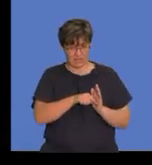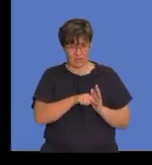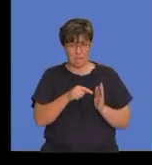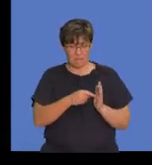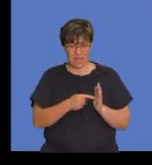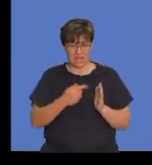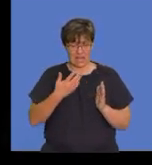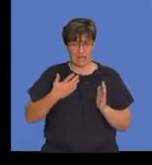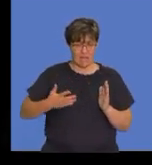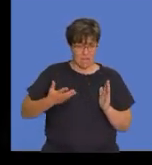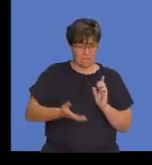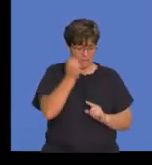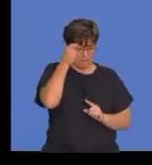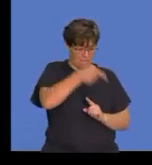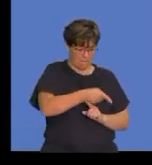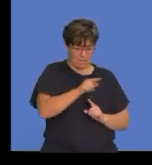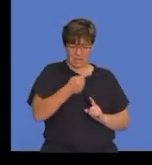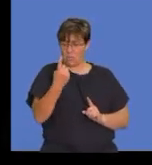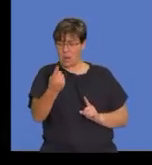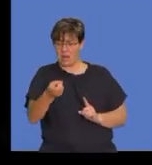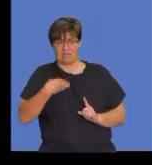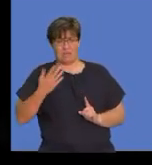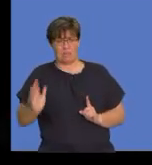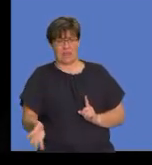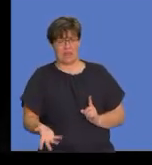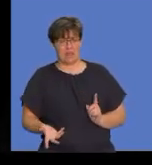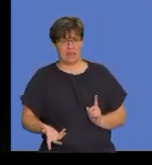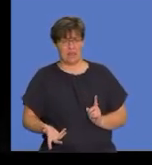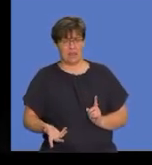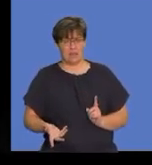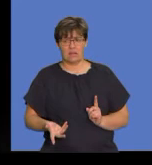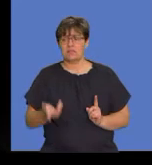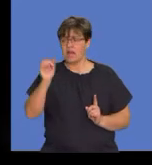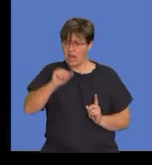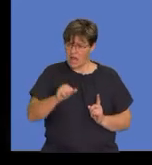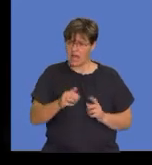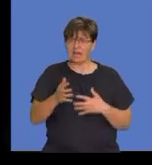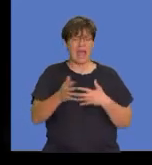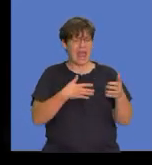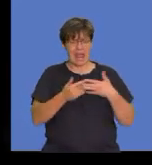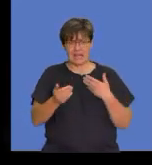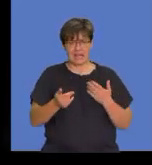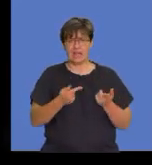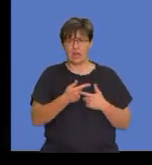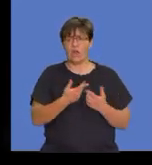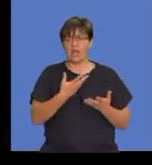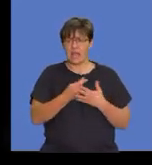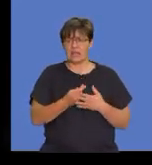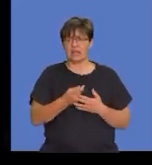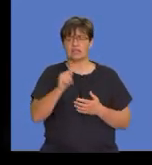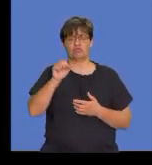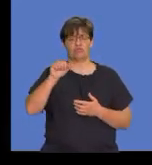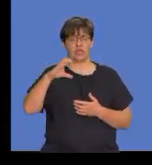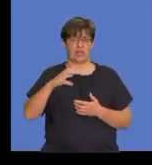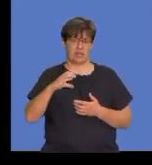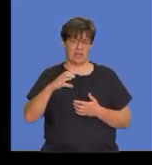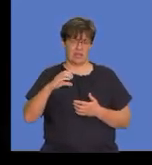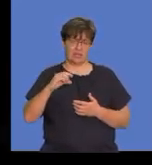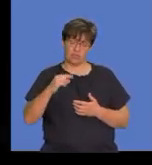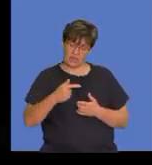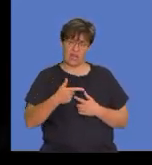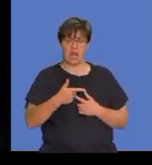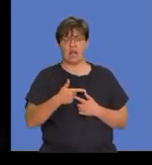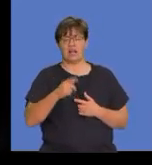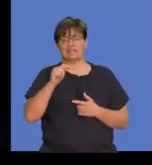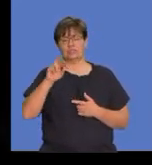side? If I'm given just one side, then here I can. For any right, I can use one of the